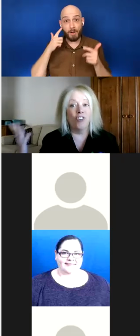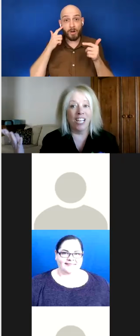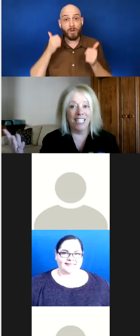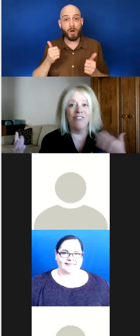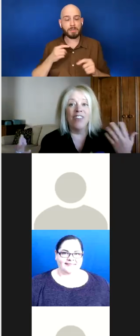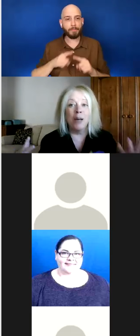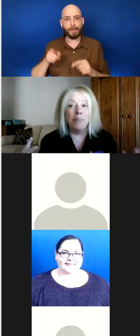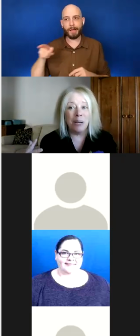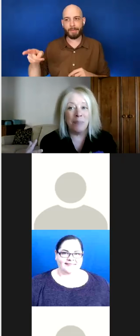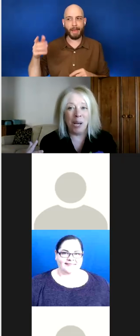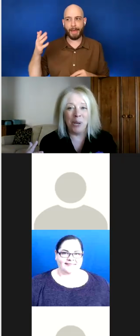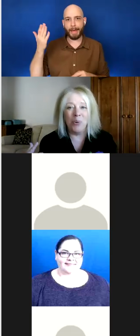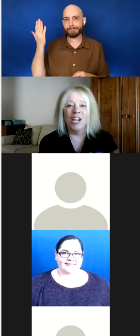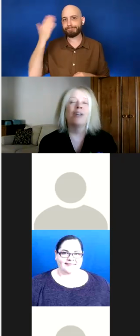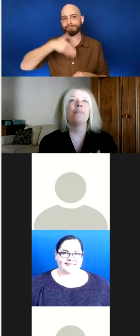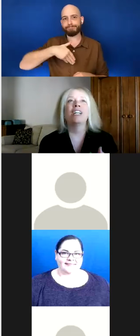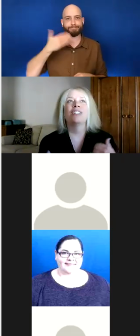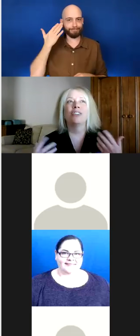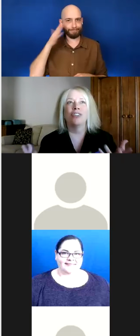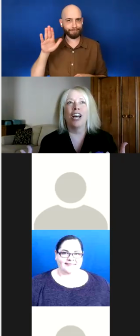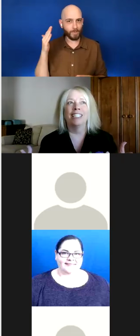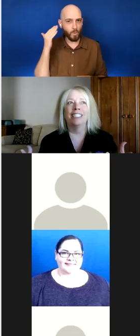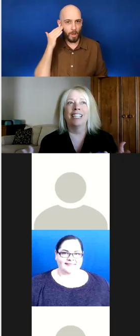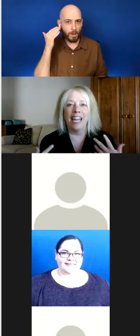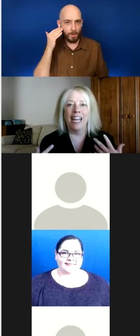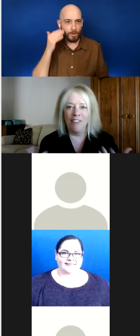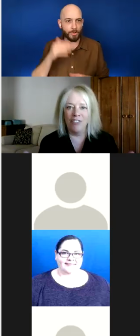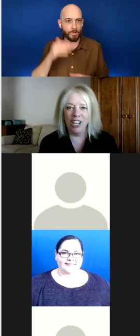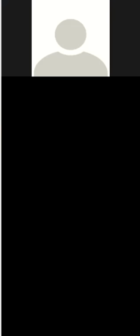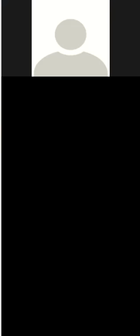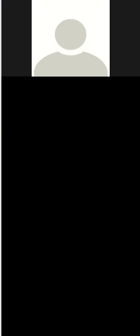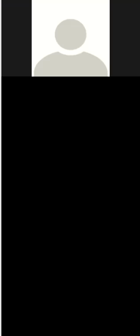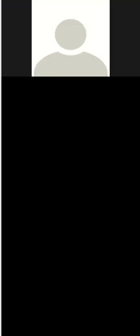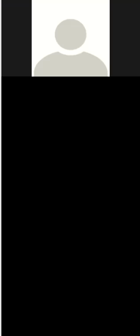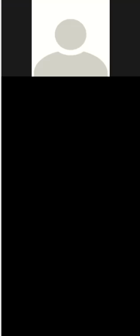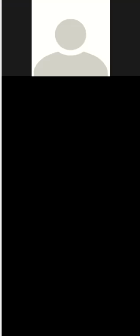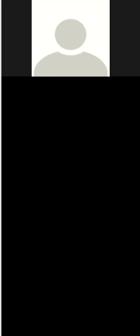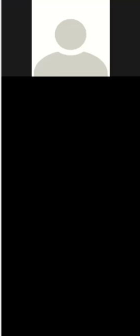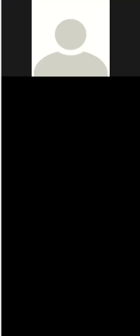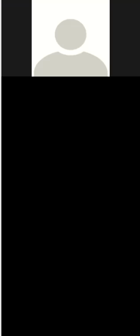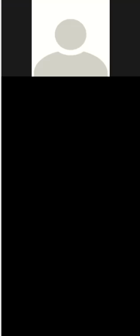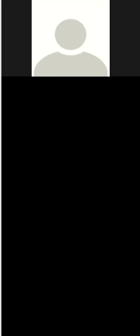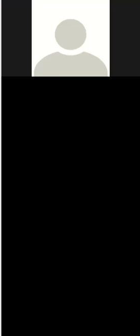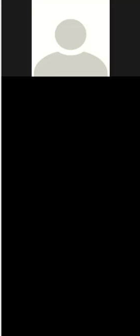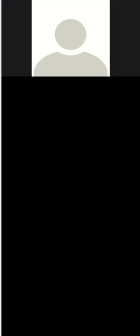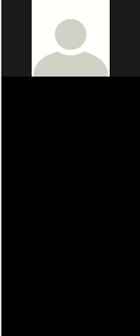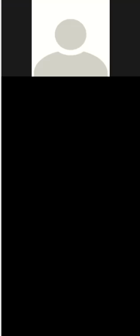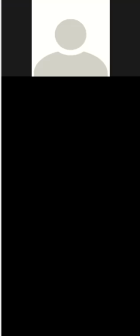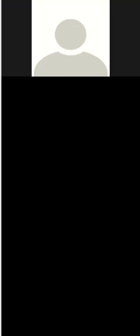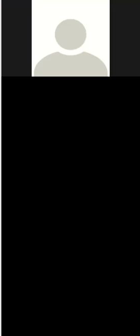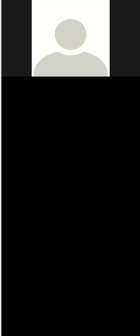their friends and family are becoming aware of it because they're not getting everything, or they're asking to have